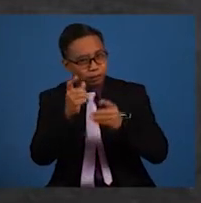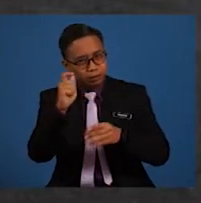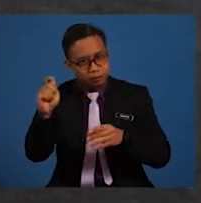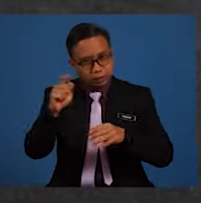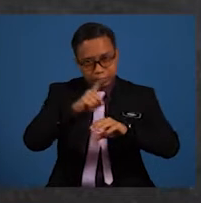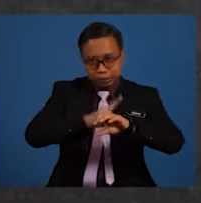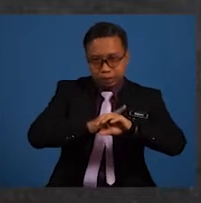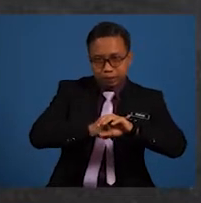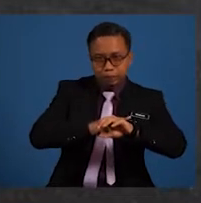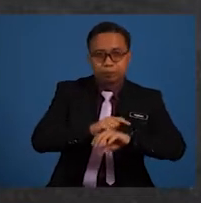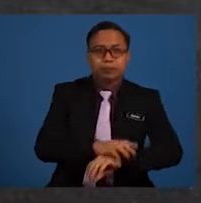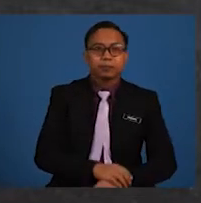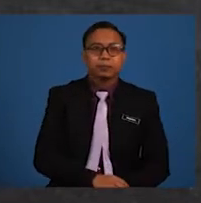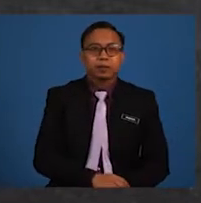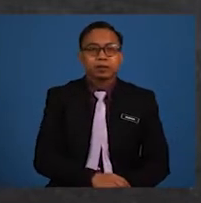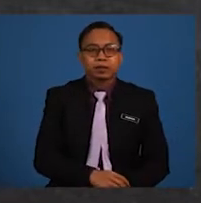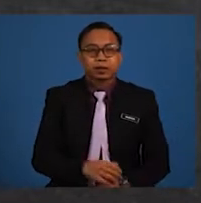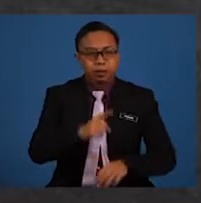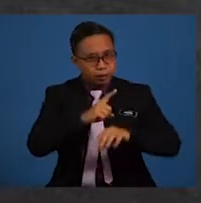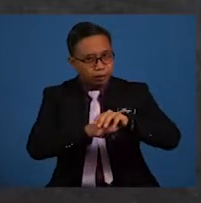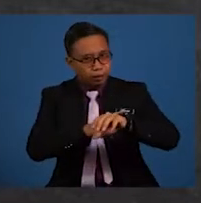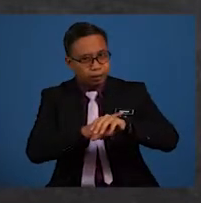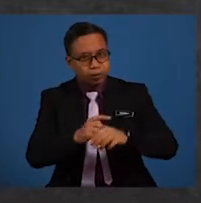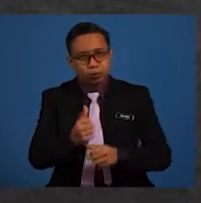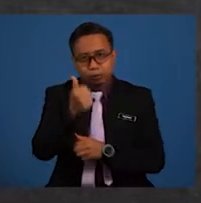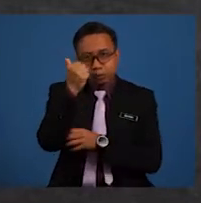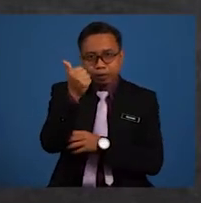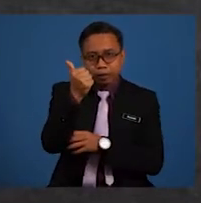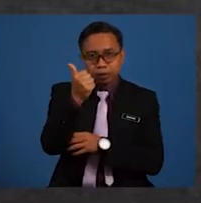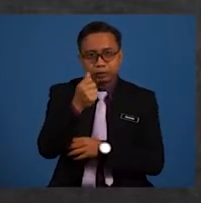time we are apart with great sadness.